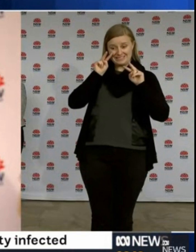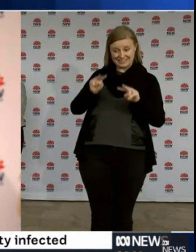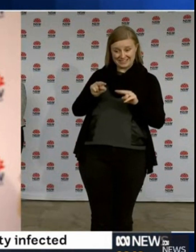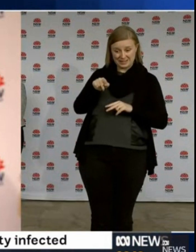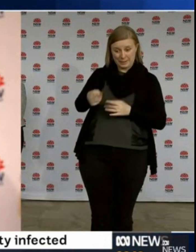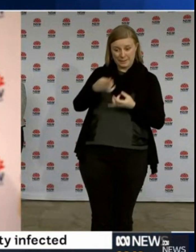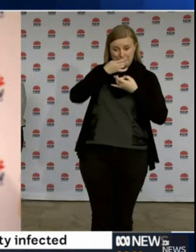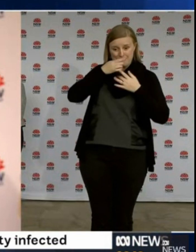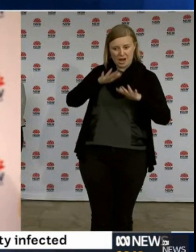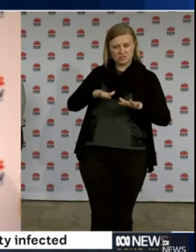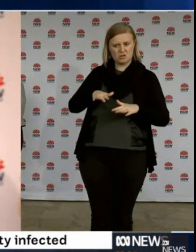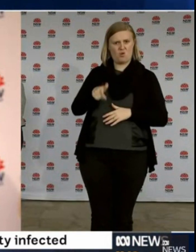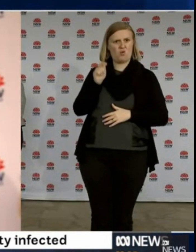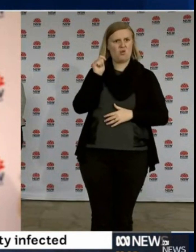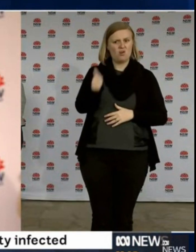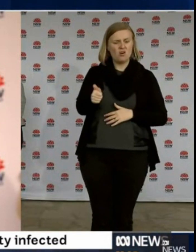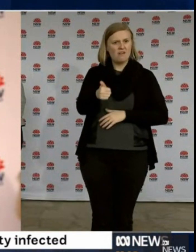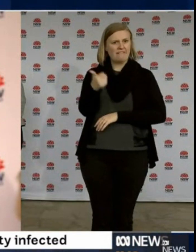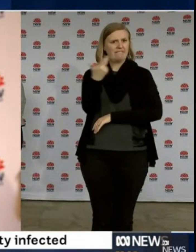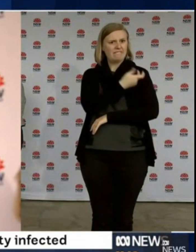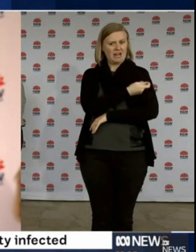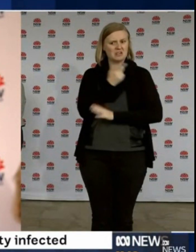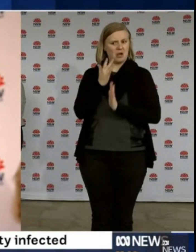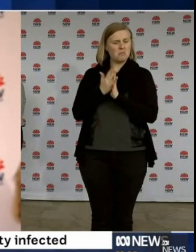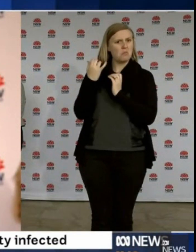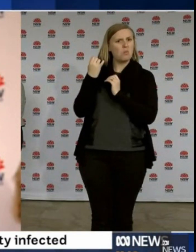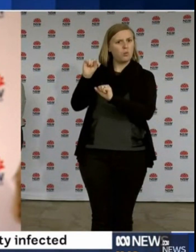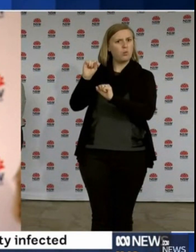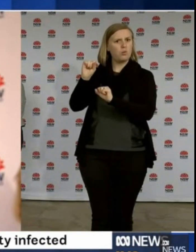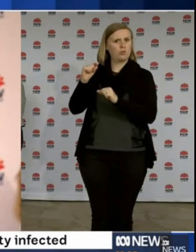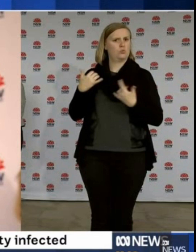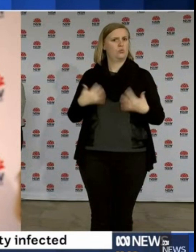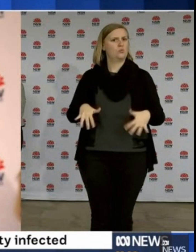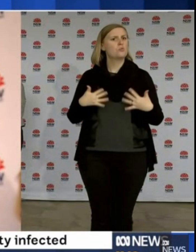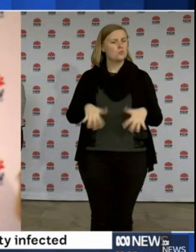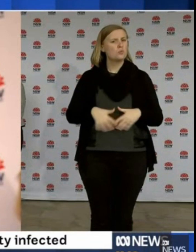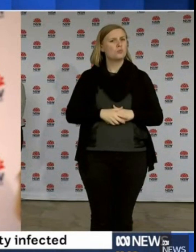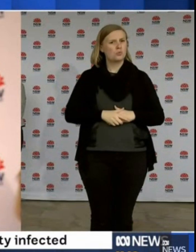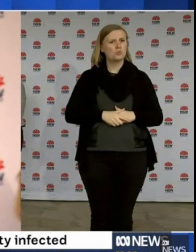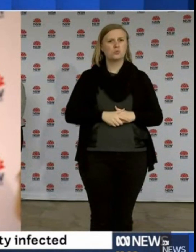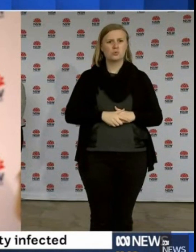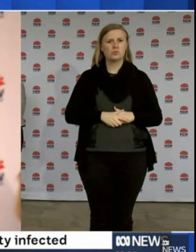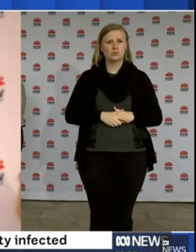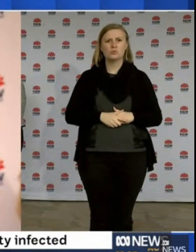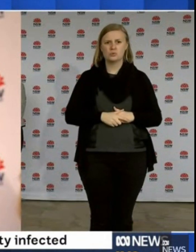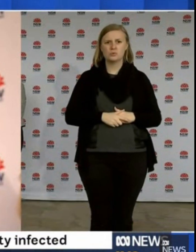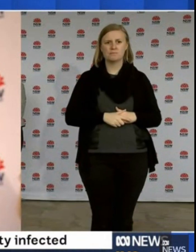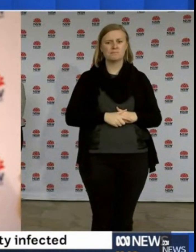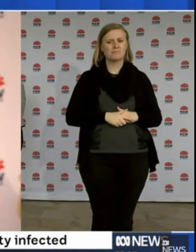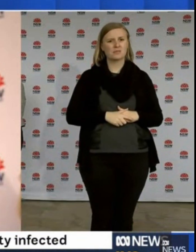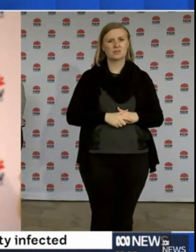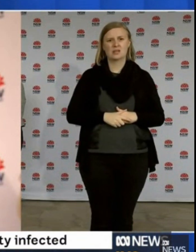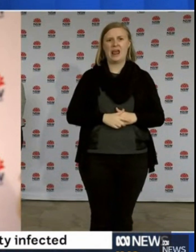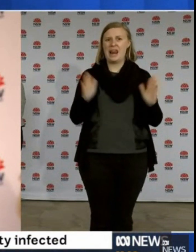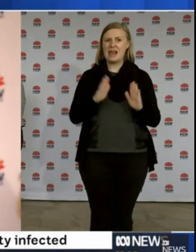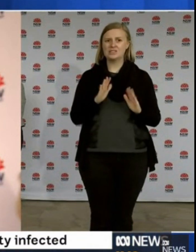that party, that West Hoxton party, are if you're vaccinated, you're almost, you are much